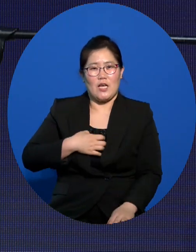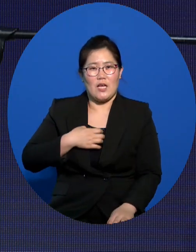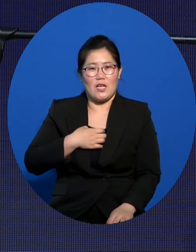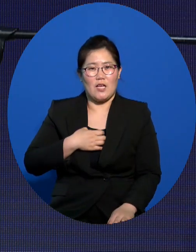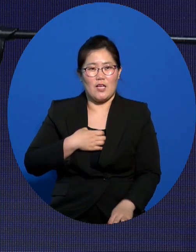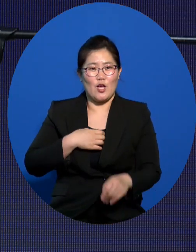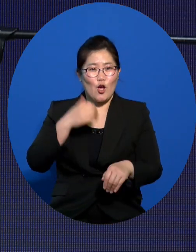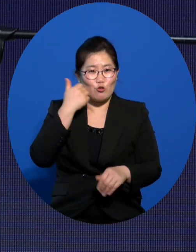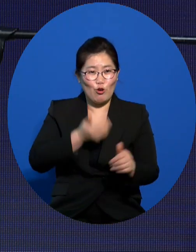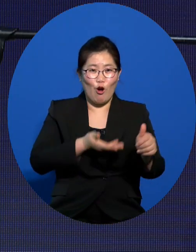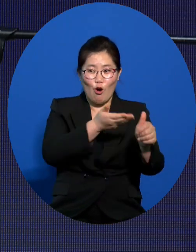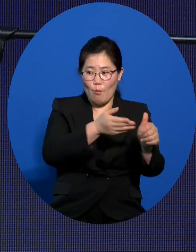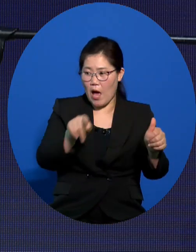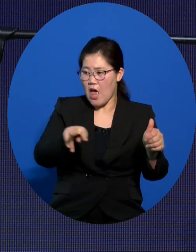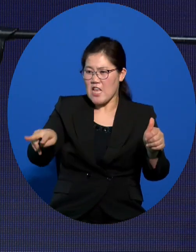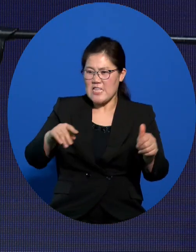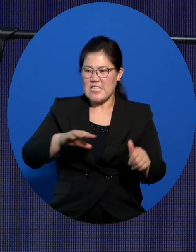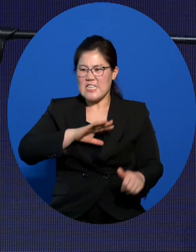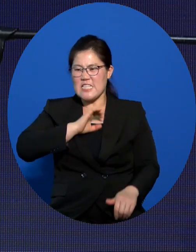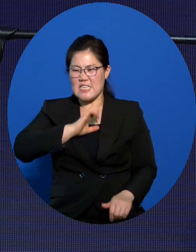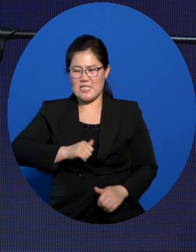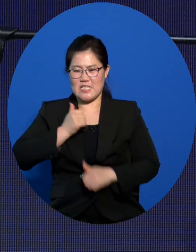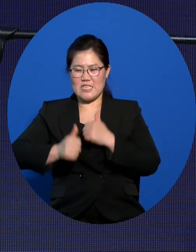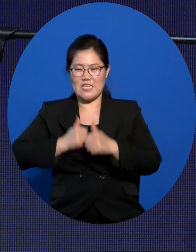But sometimes